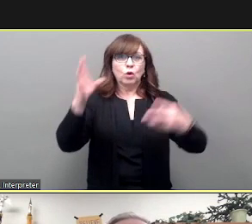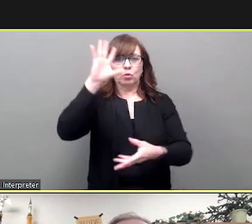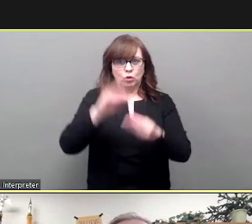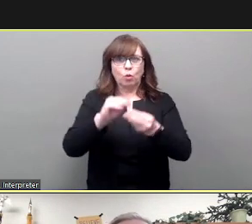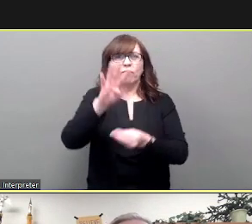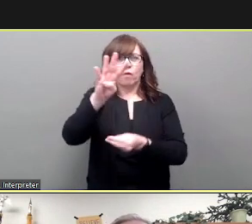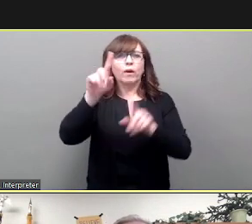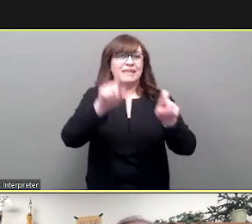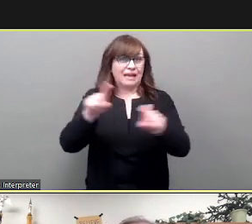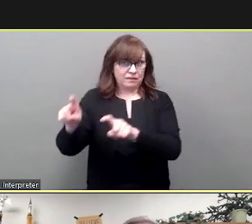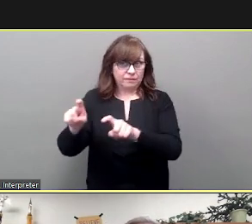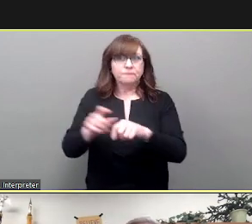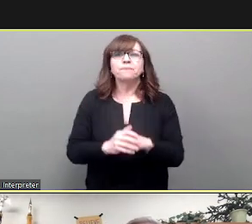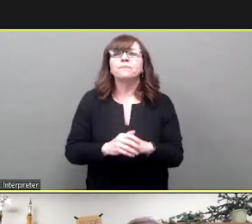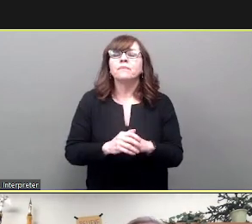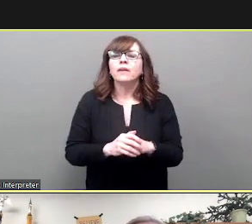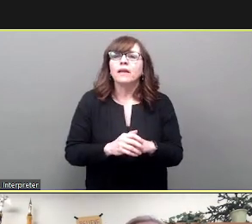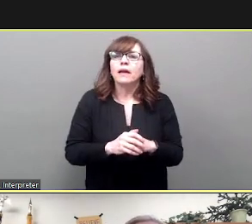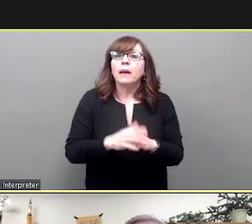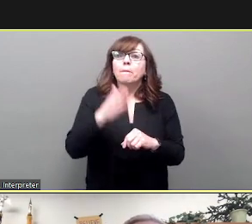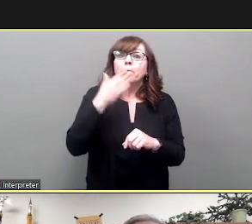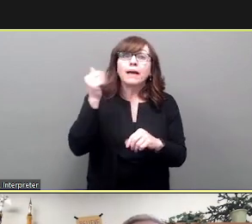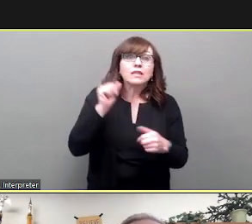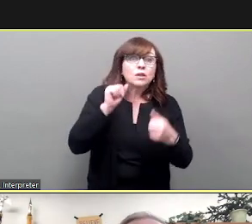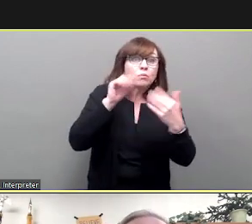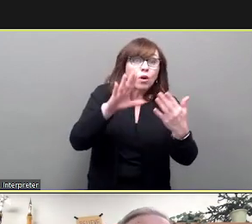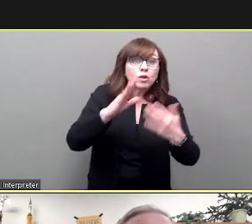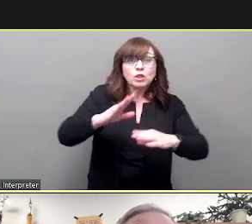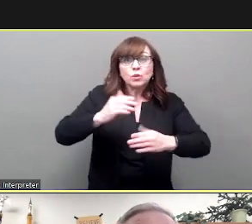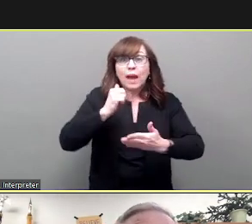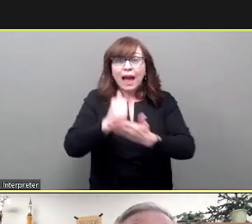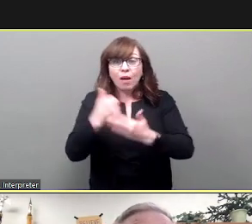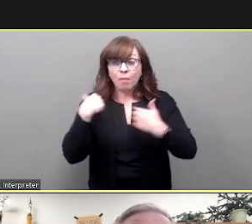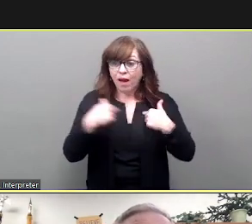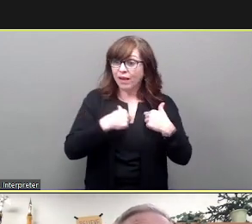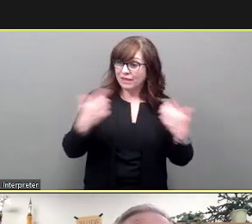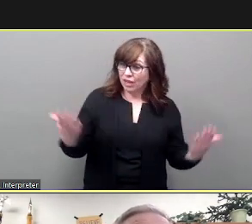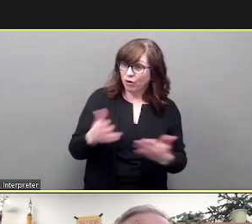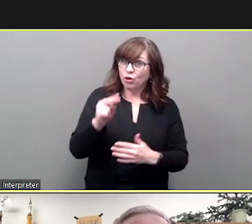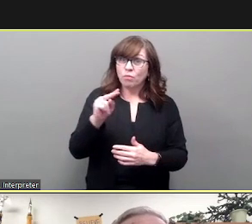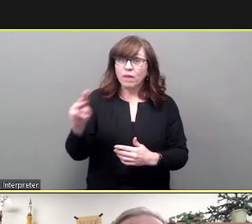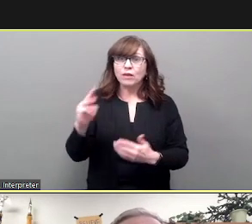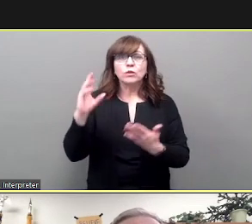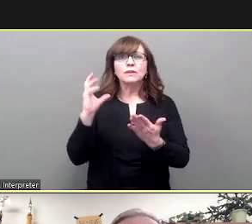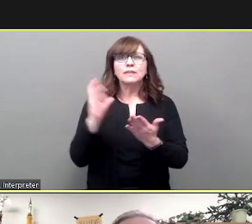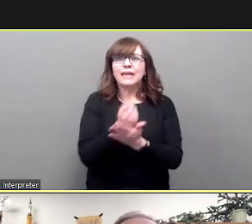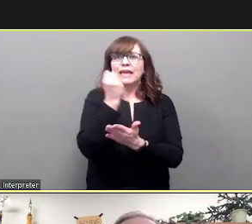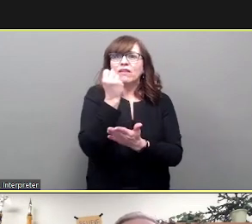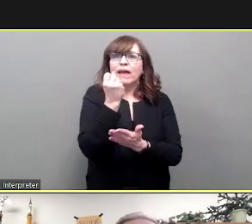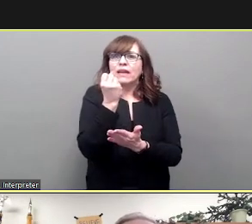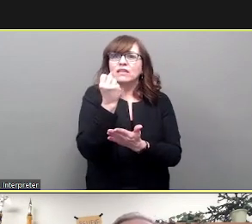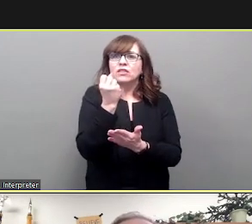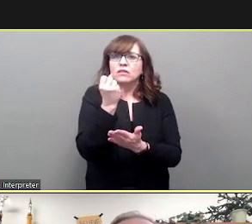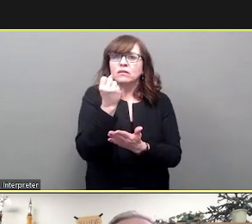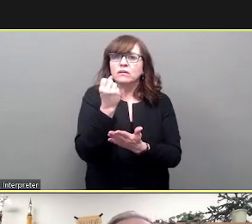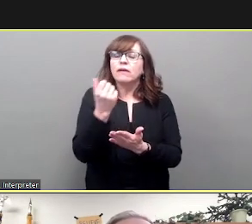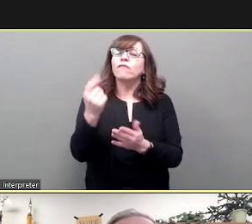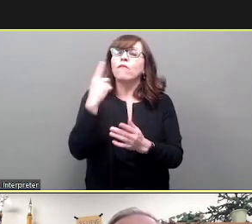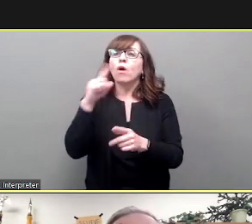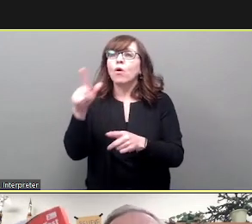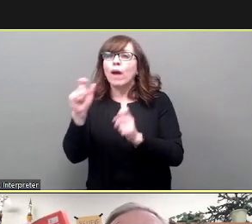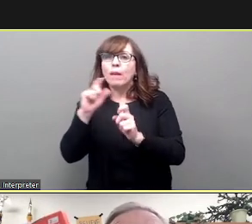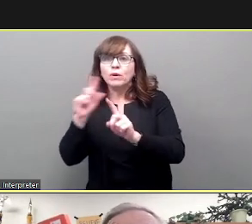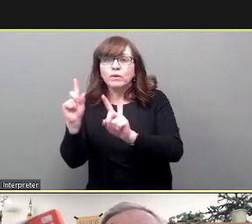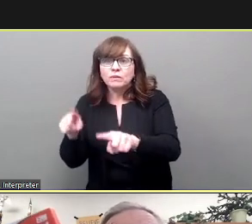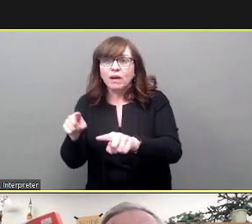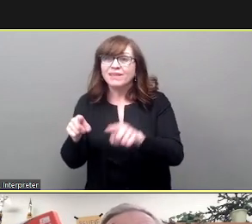New Mexico meet the needs of New Mexicans is to take advantage of this blue area and have a rapid response. I mean, this